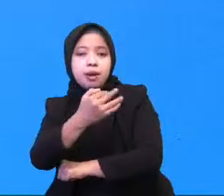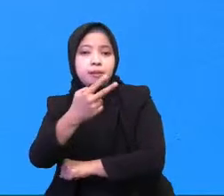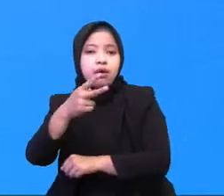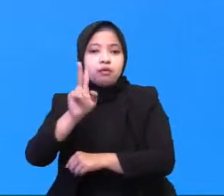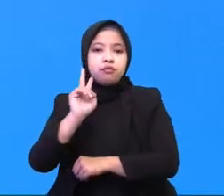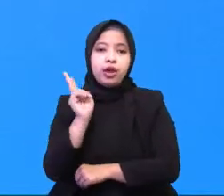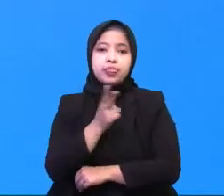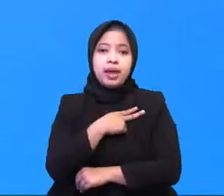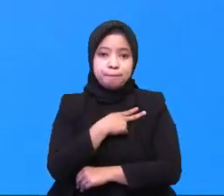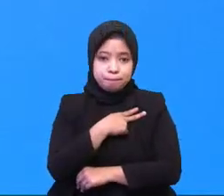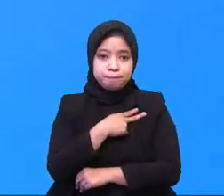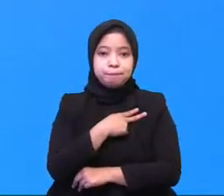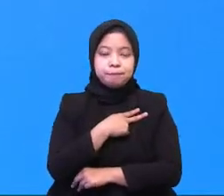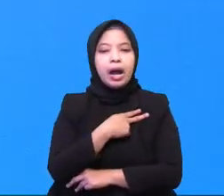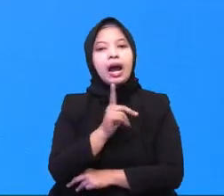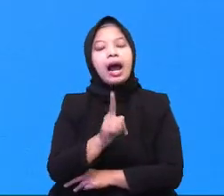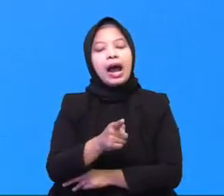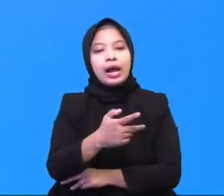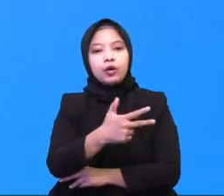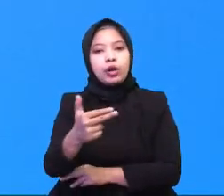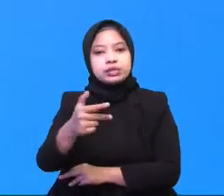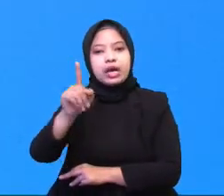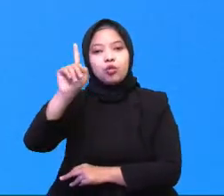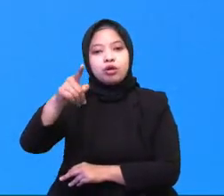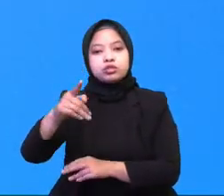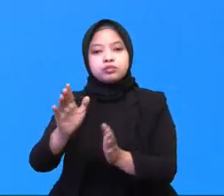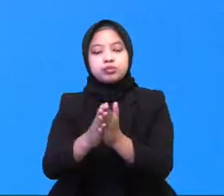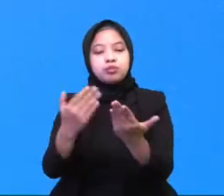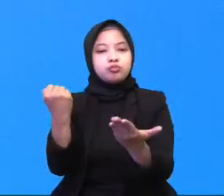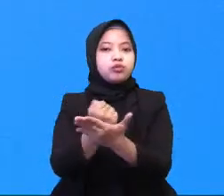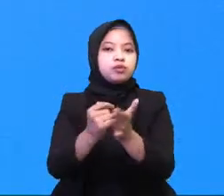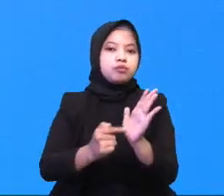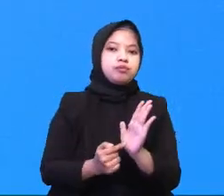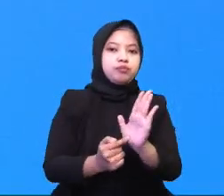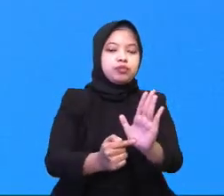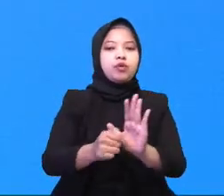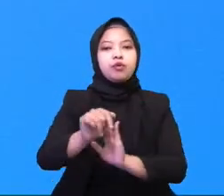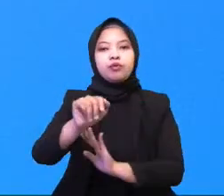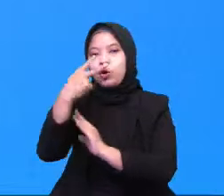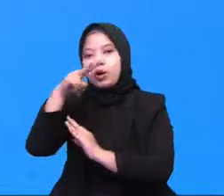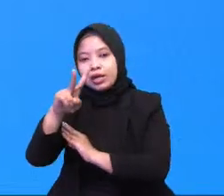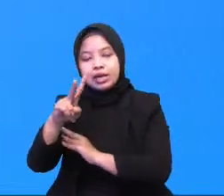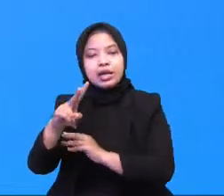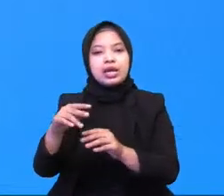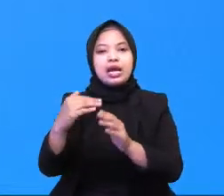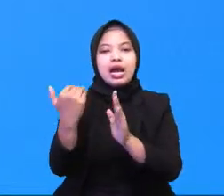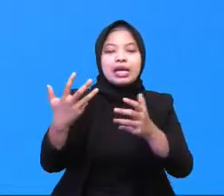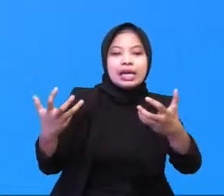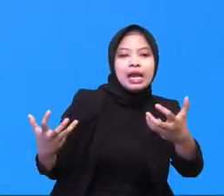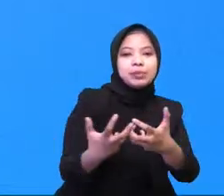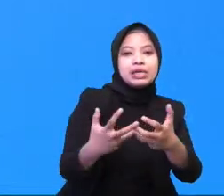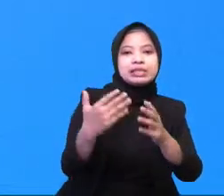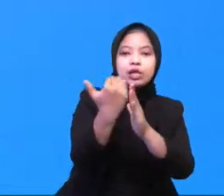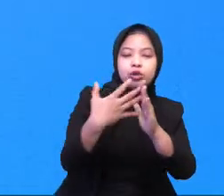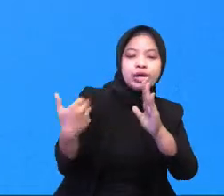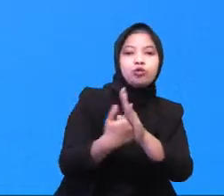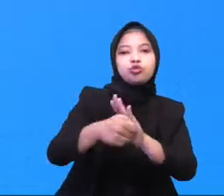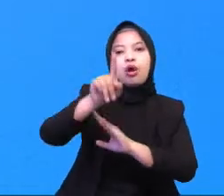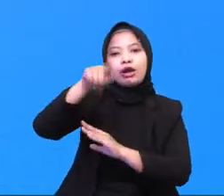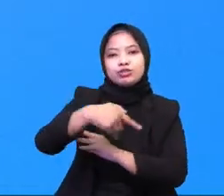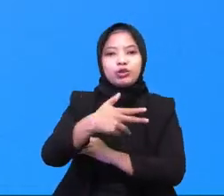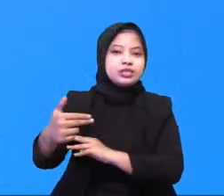Vietnam can enter Indonesia without a visa or visa-free subjects for special principle in